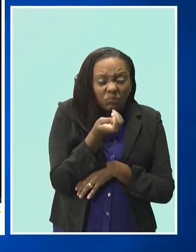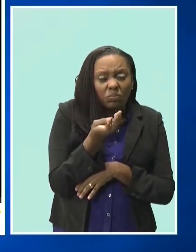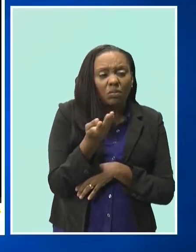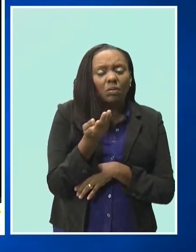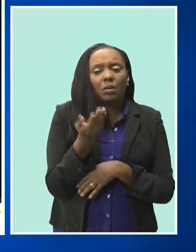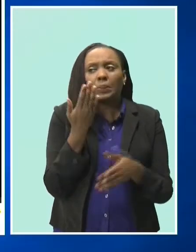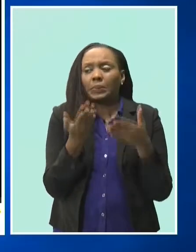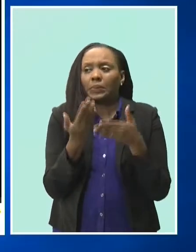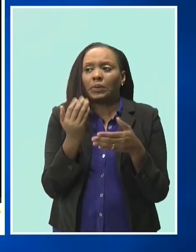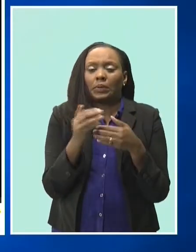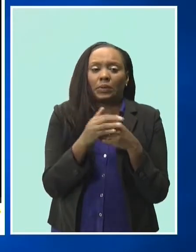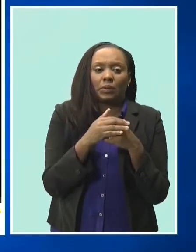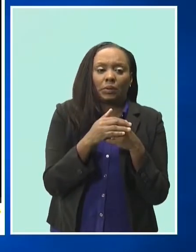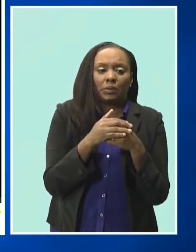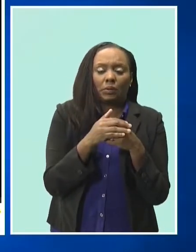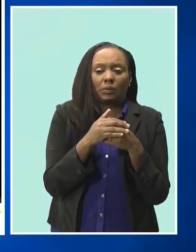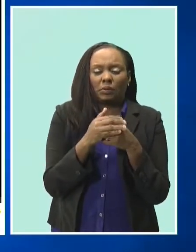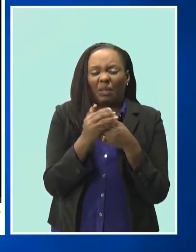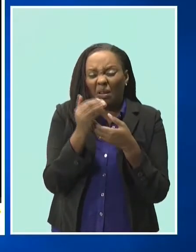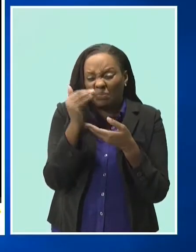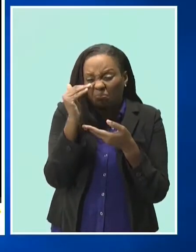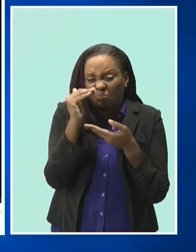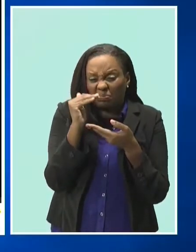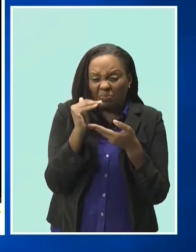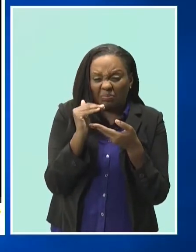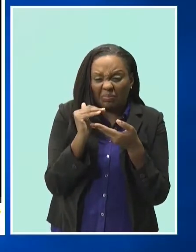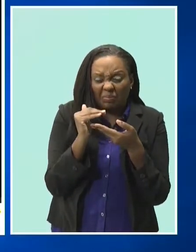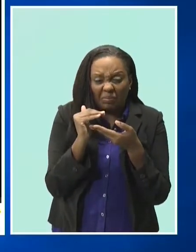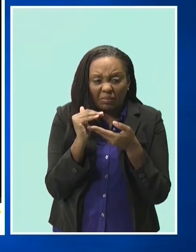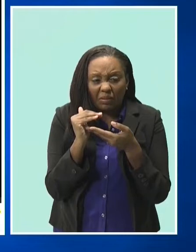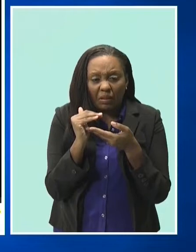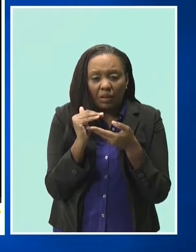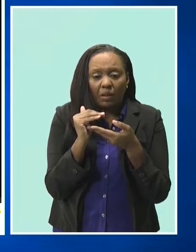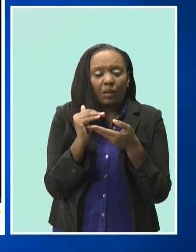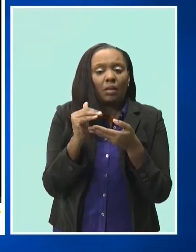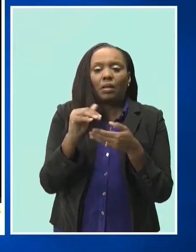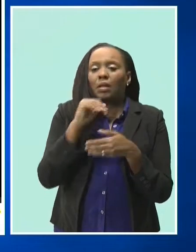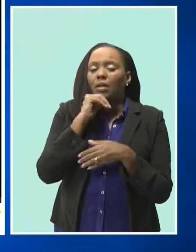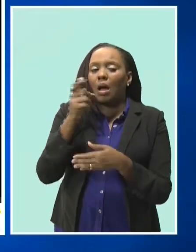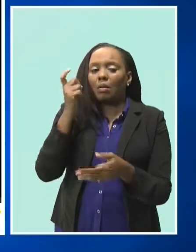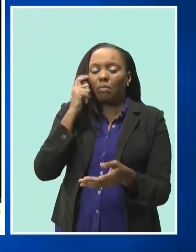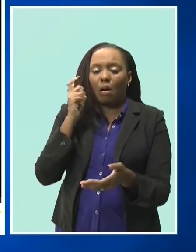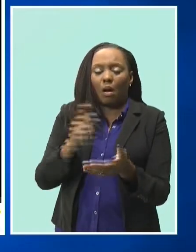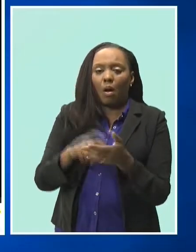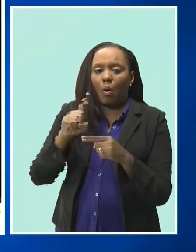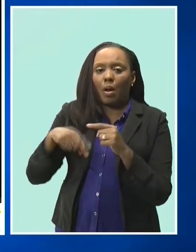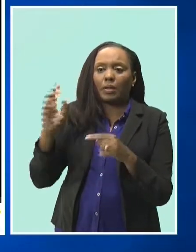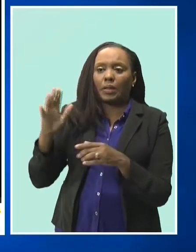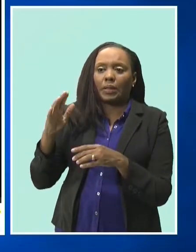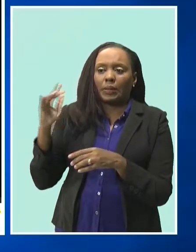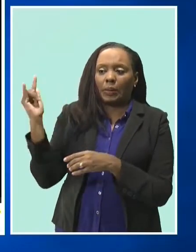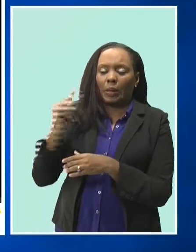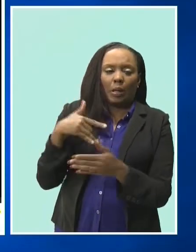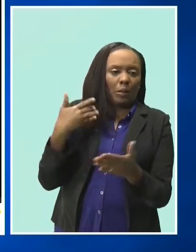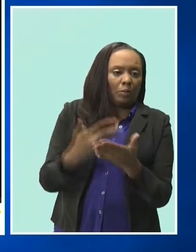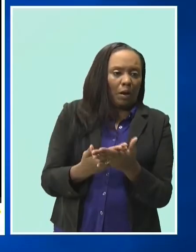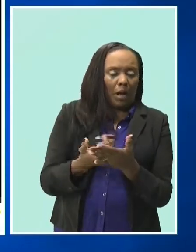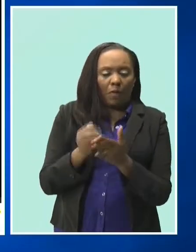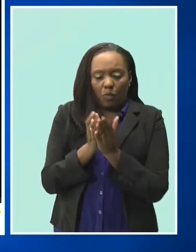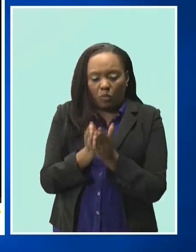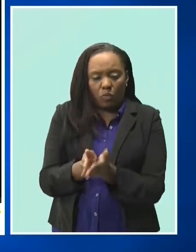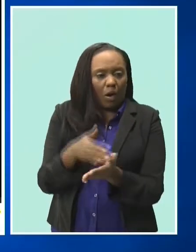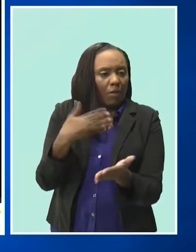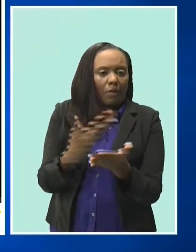maybe less than 10 persons have been detected at the points of entry. So the screening